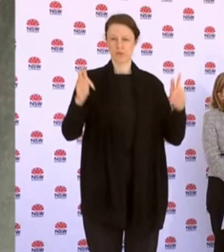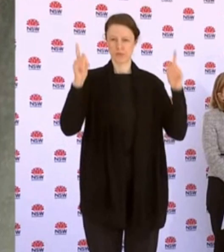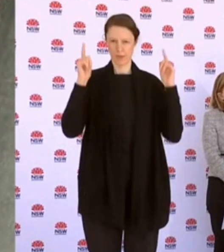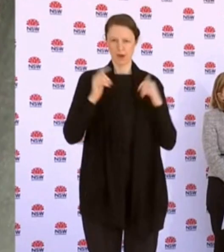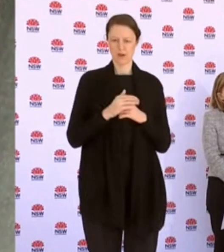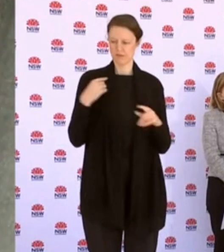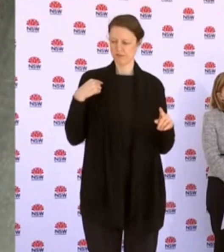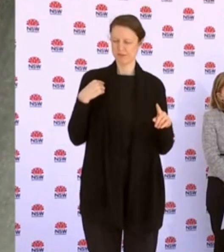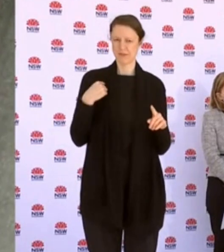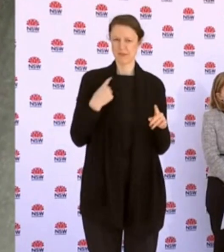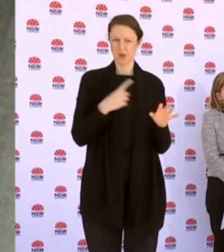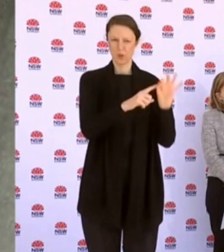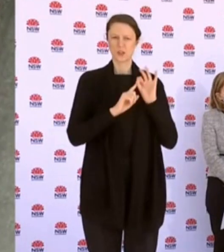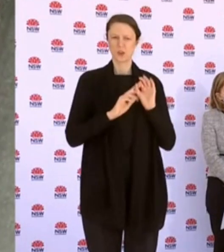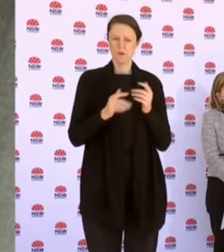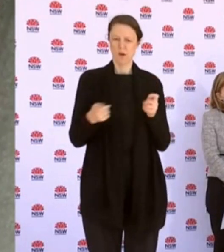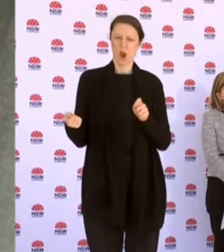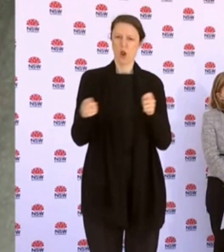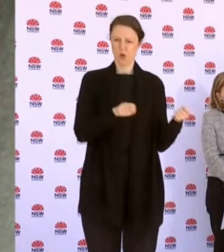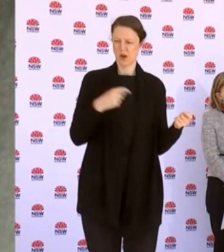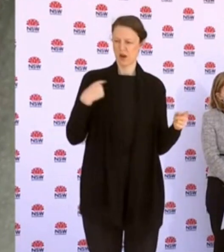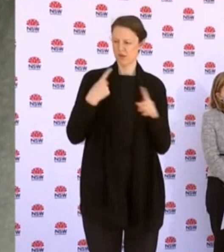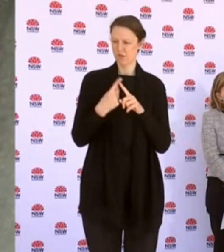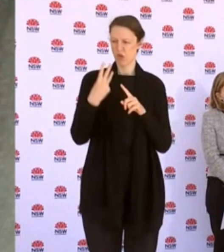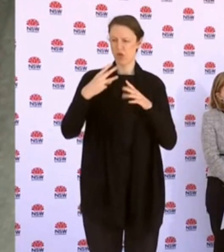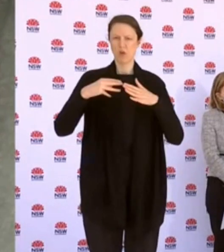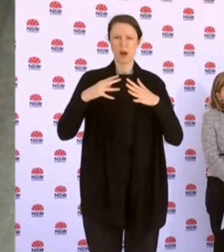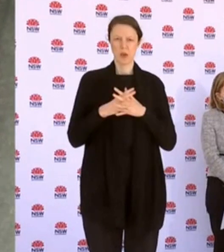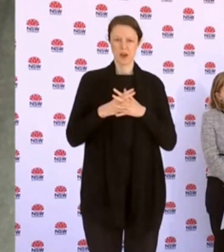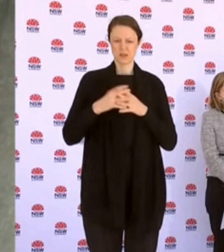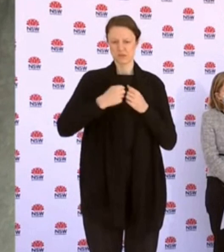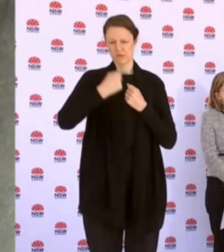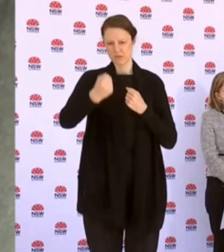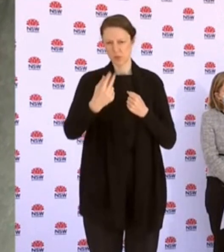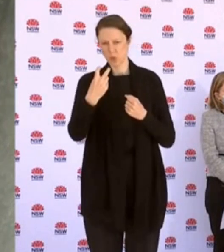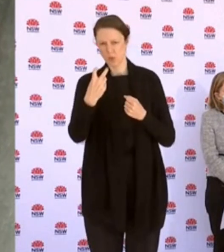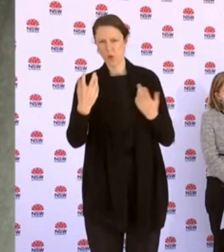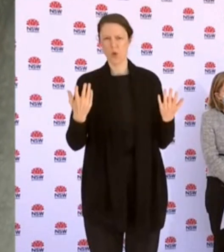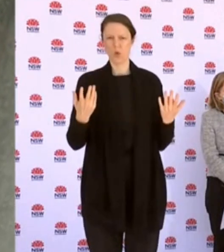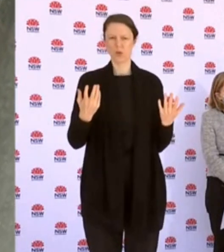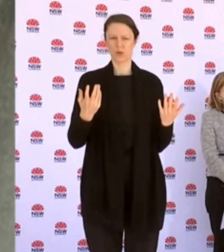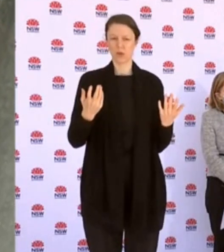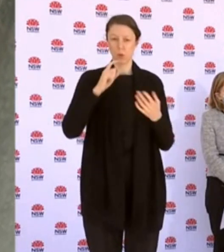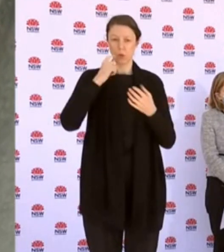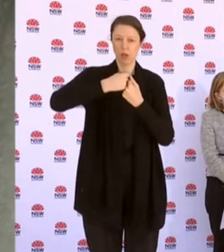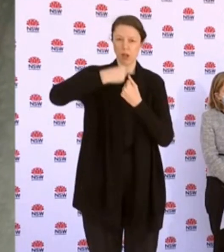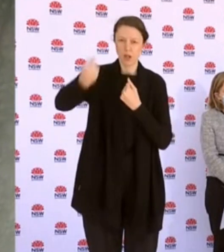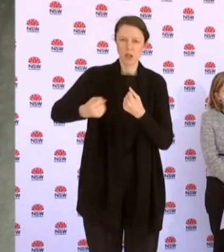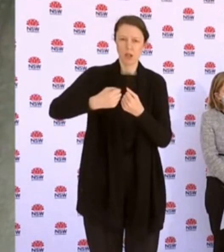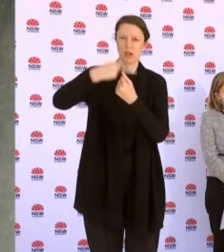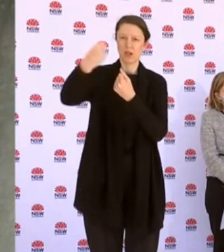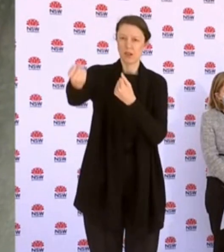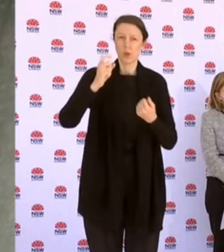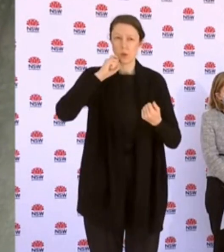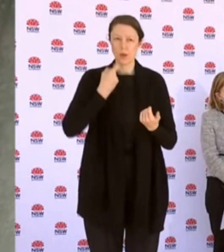another 2 weeks. We're all homeschooling. We're all locked down. What's to say it's not going to be another 2 weeks on top of that? And you